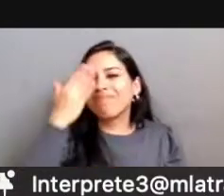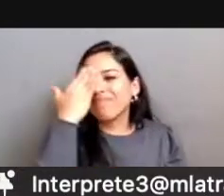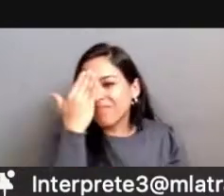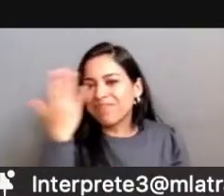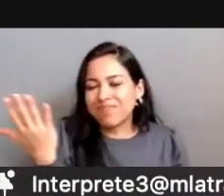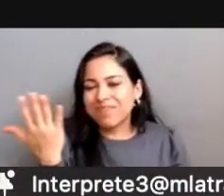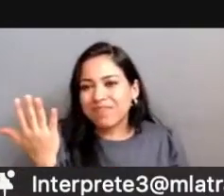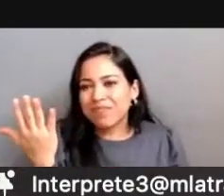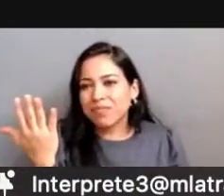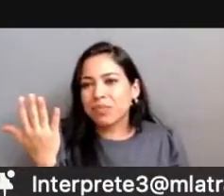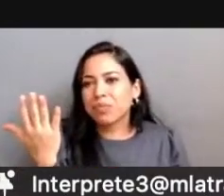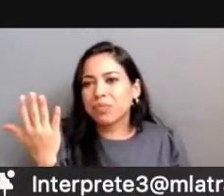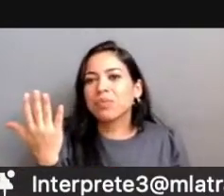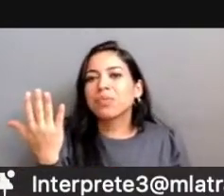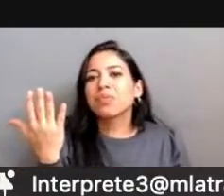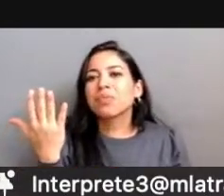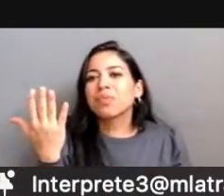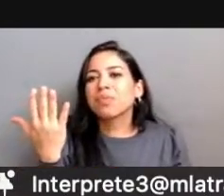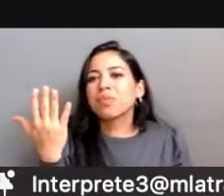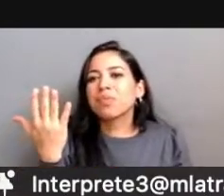seen